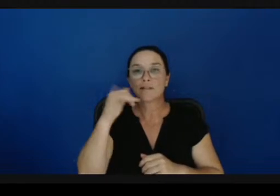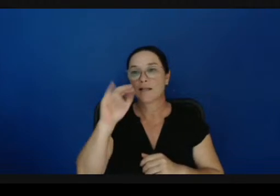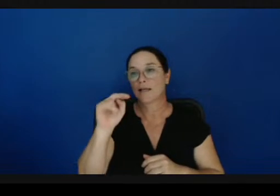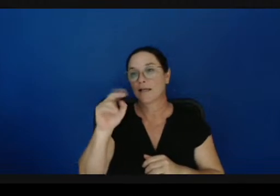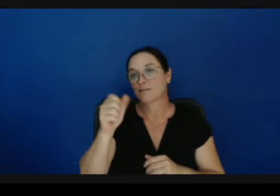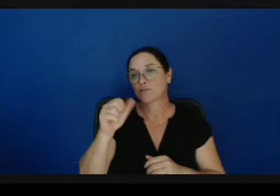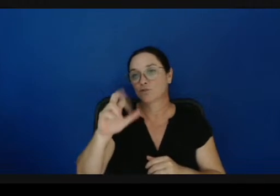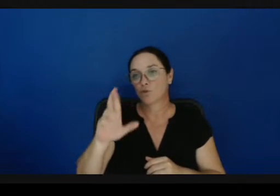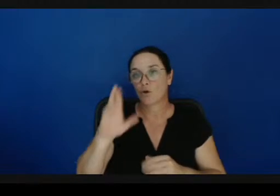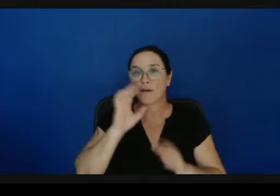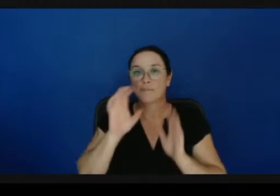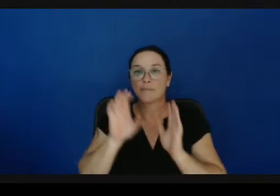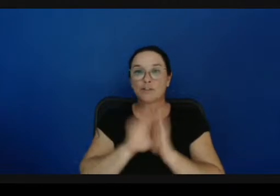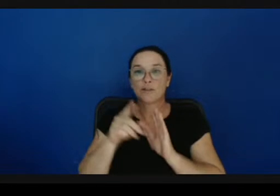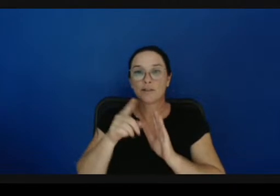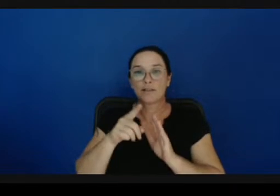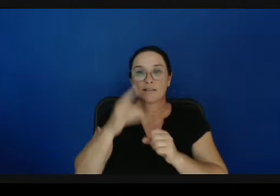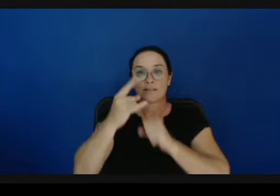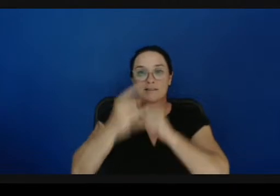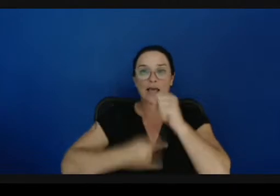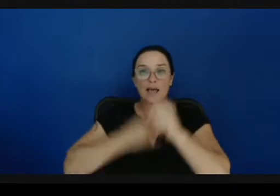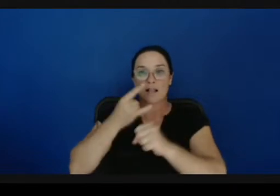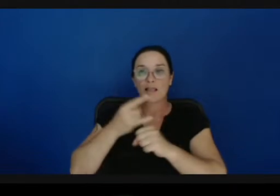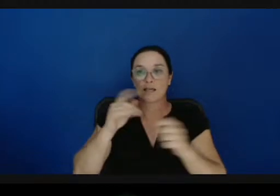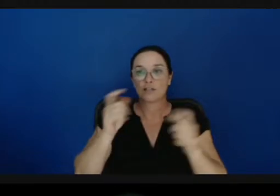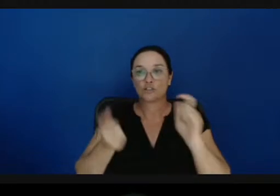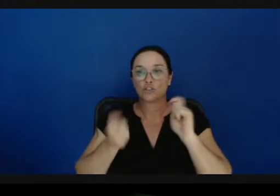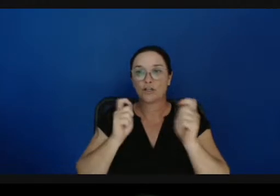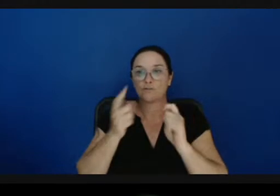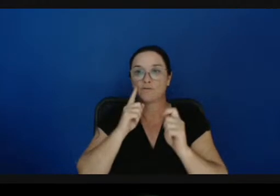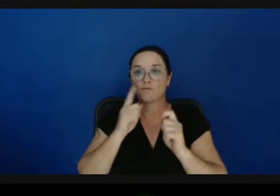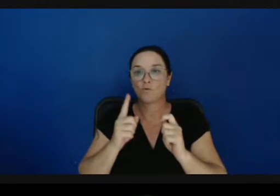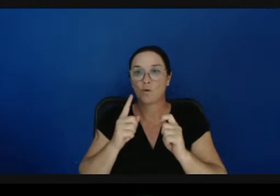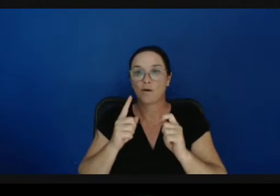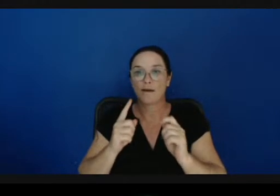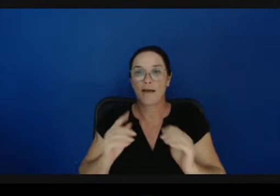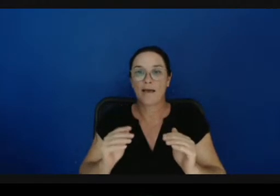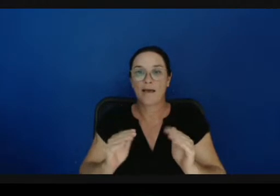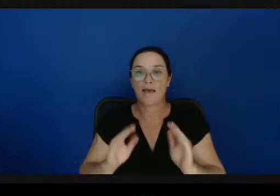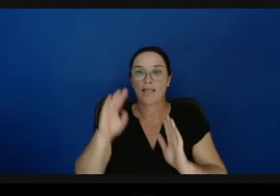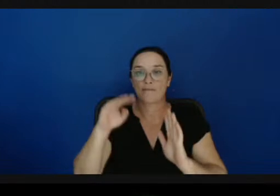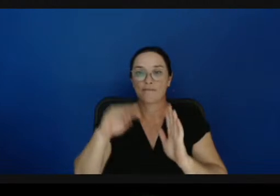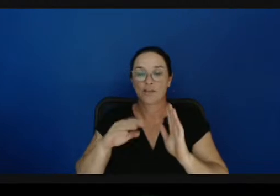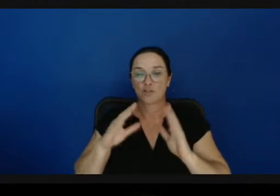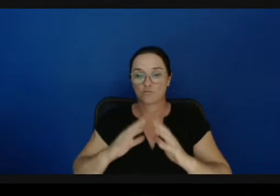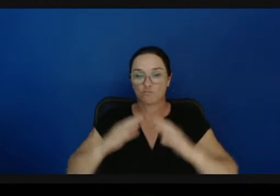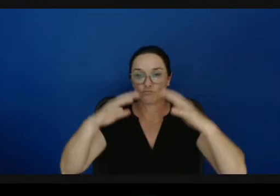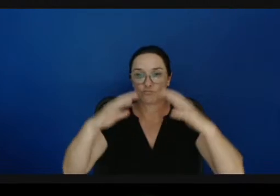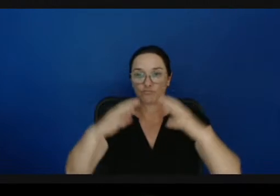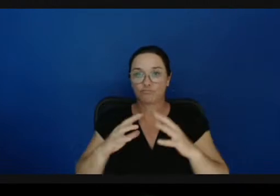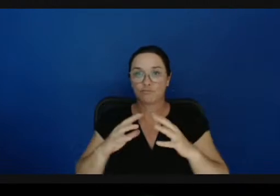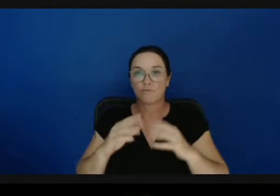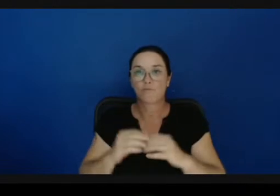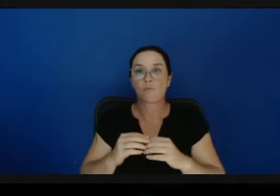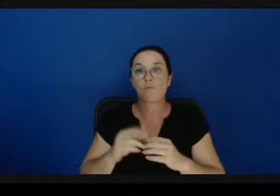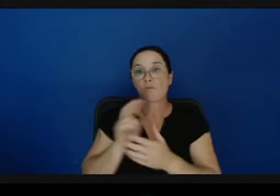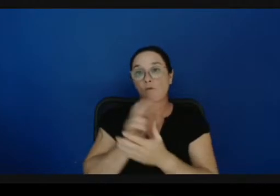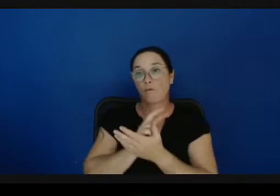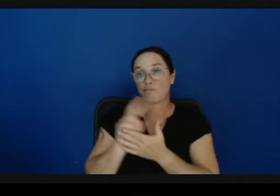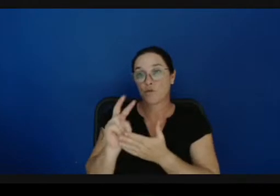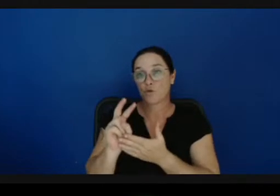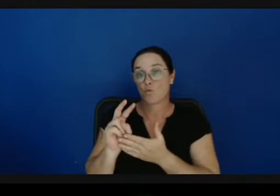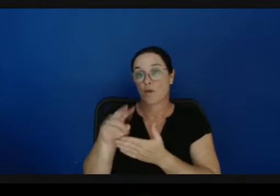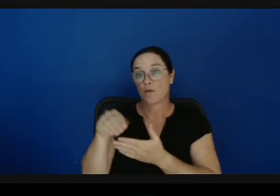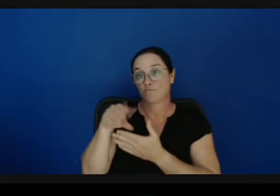This is satellite changes of the ground elevation. So this 1 month or this 2 week snapshot about a